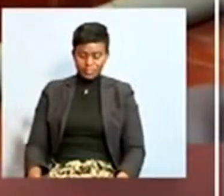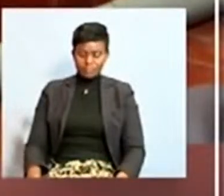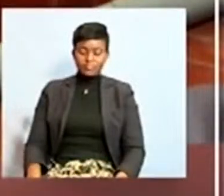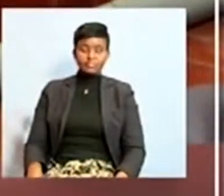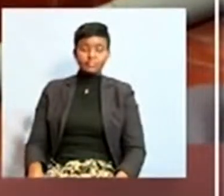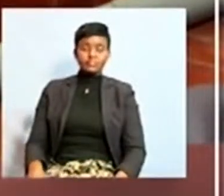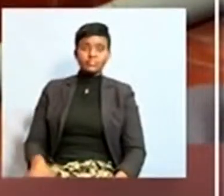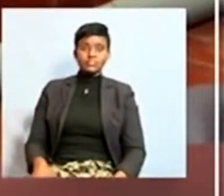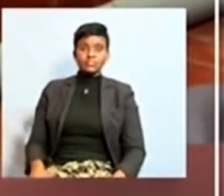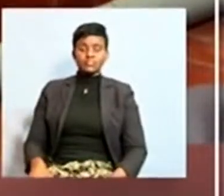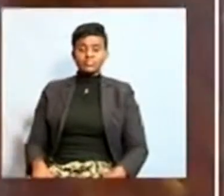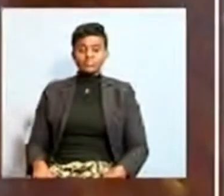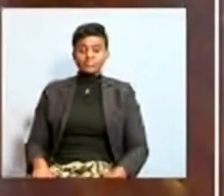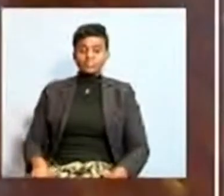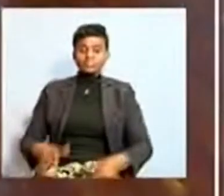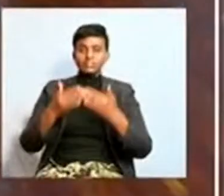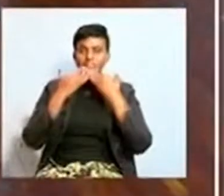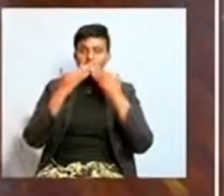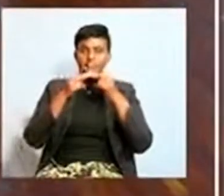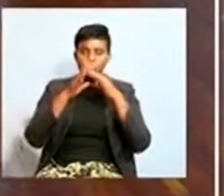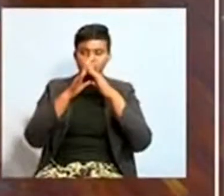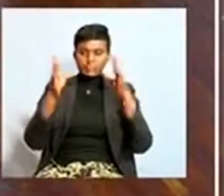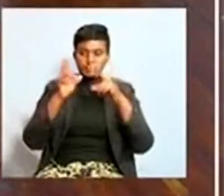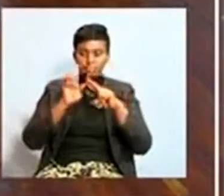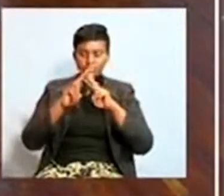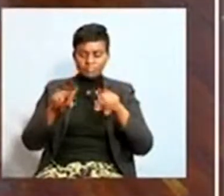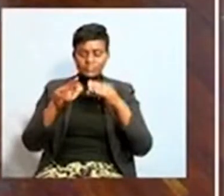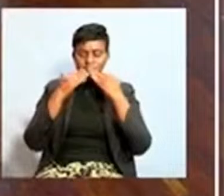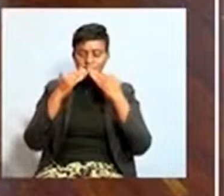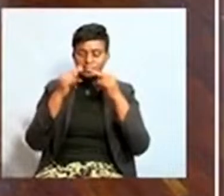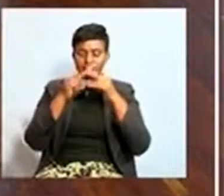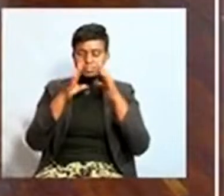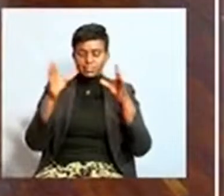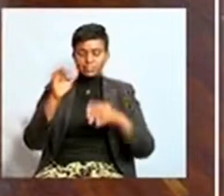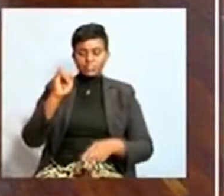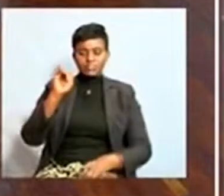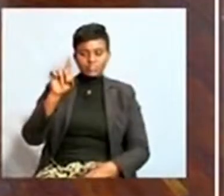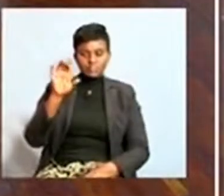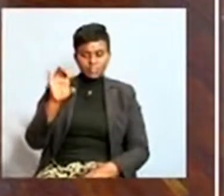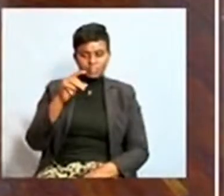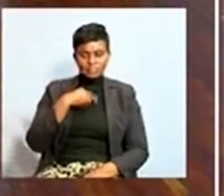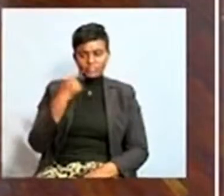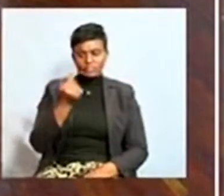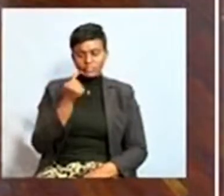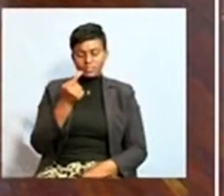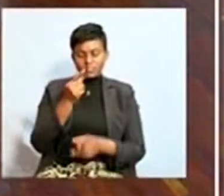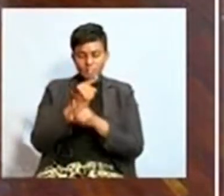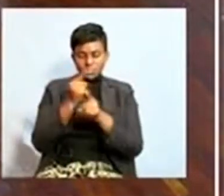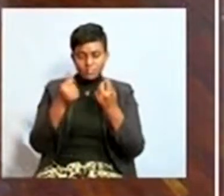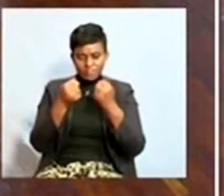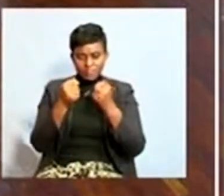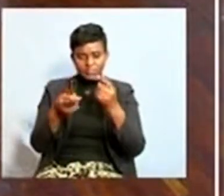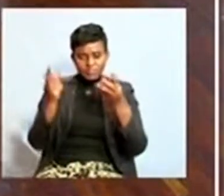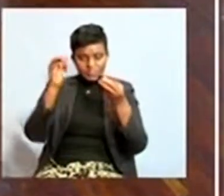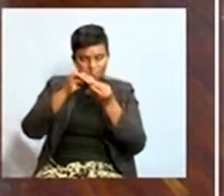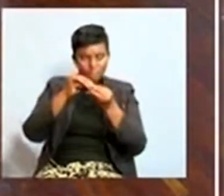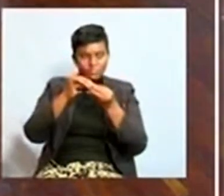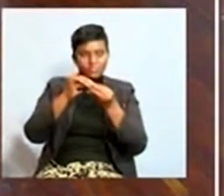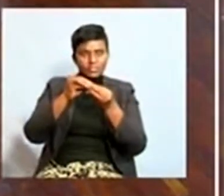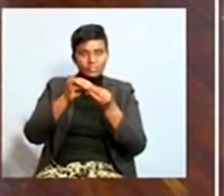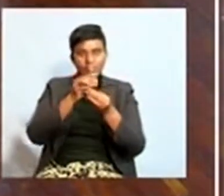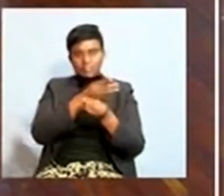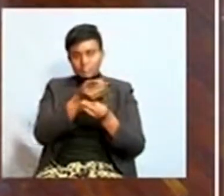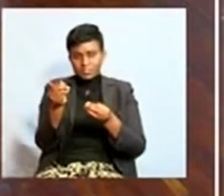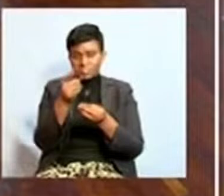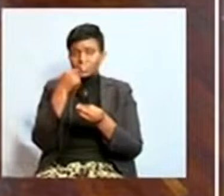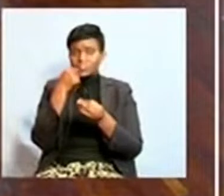Chair, thank you very much, Chair. Thank you very much, Acting CEO. I just wanted to try to add to what our Acting CEO has